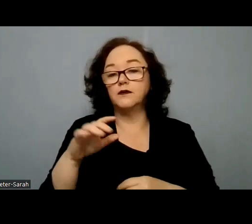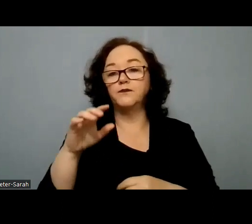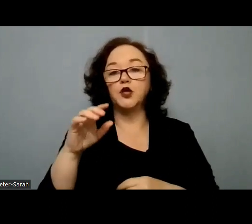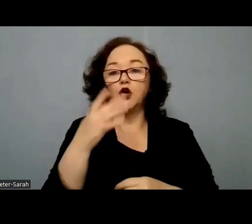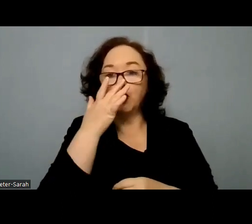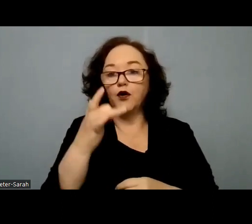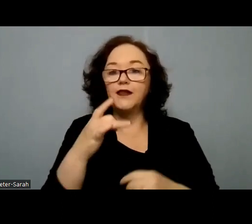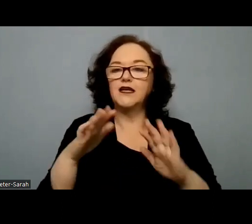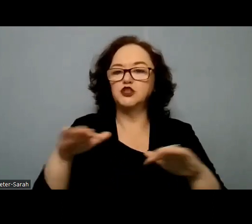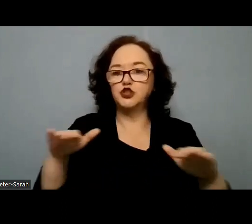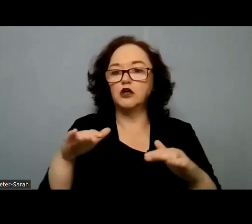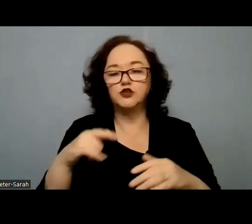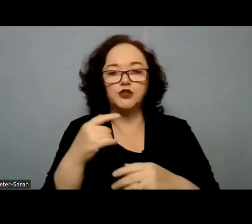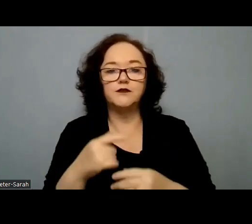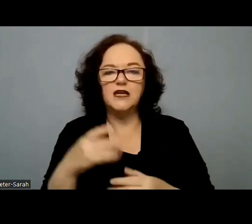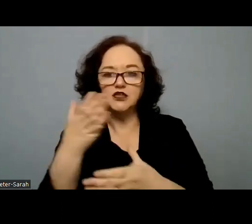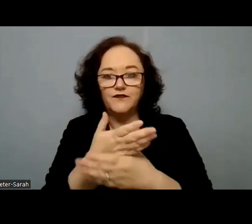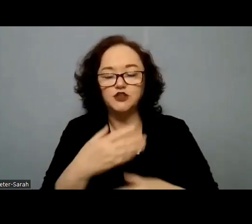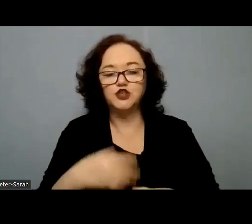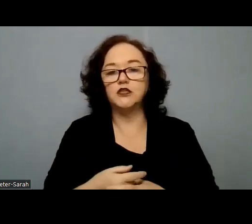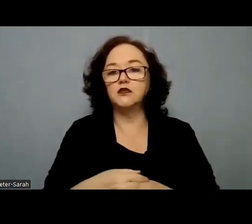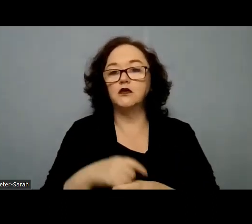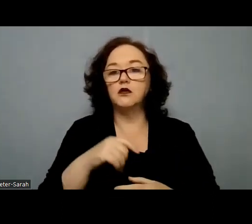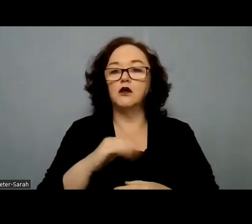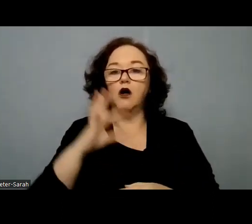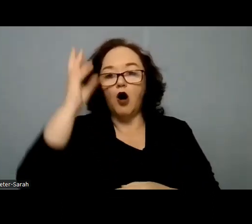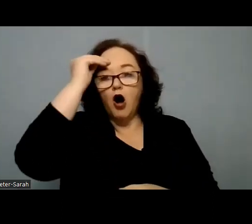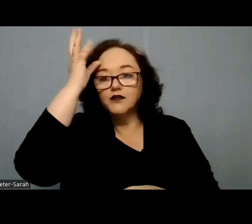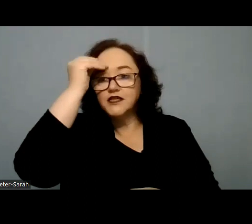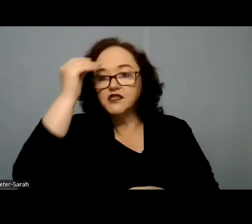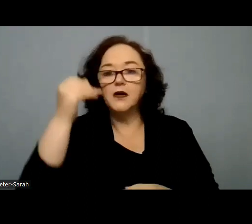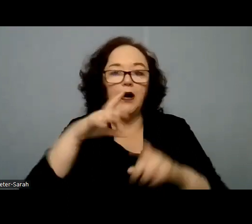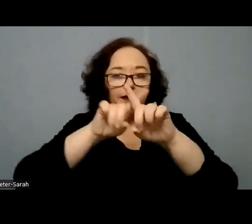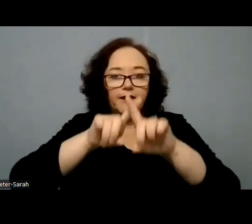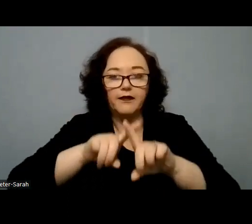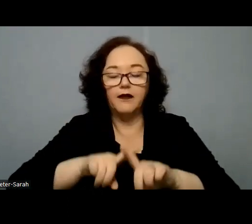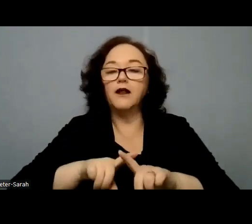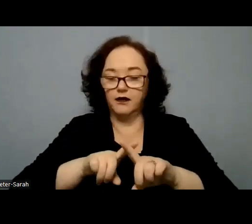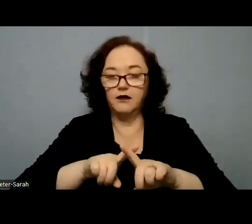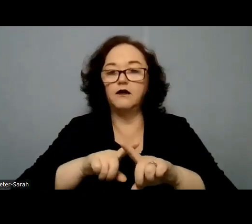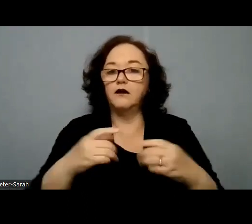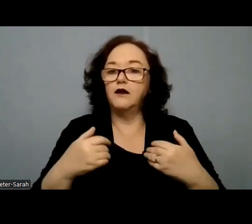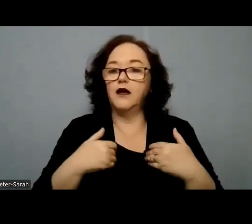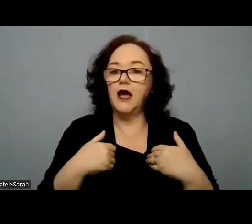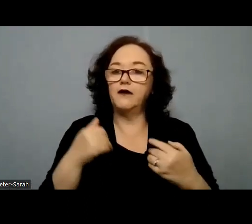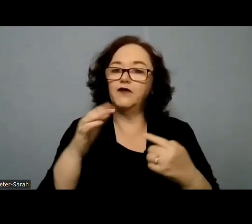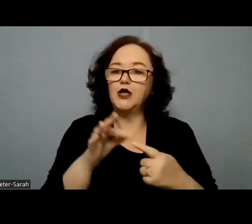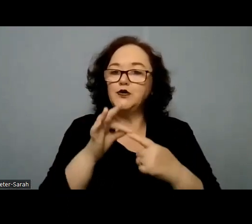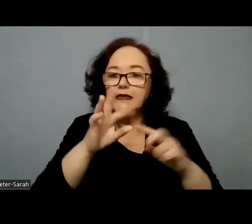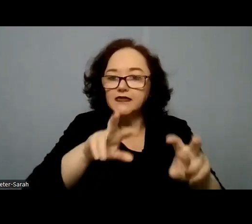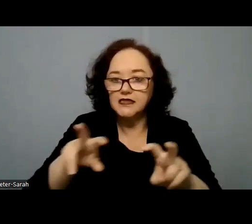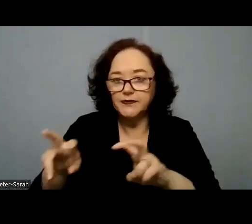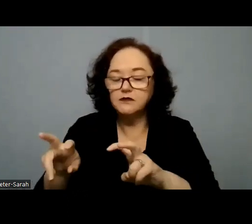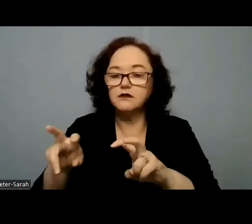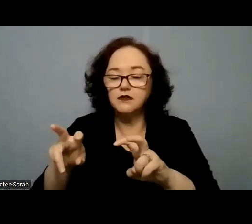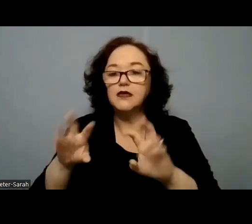use treatment, mental health, and autism care may all have a way to have a unique assessment, giving the